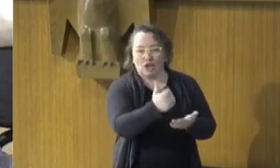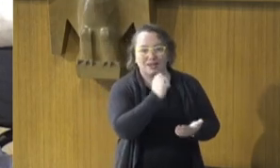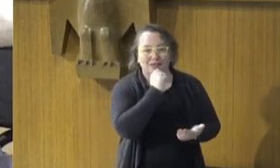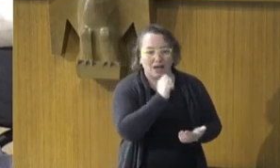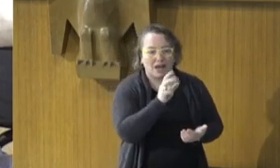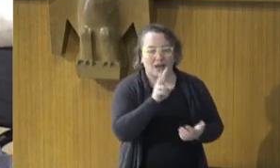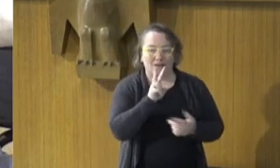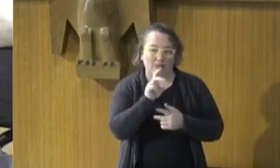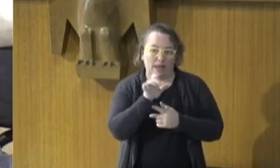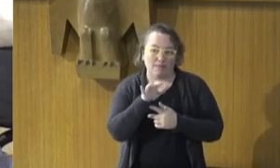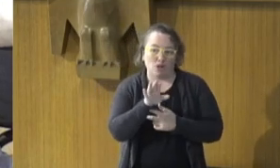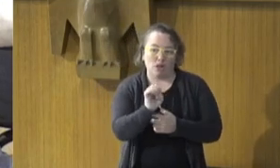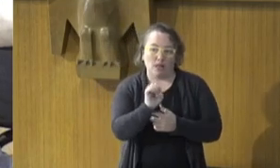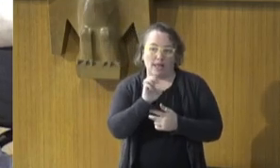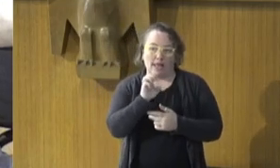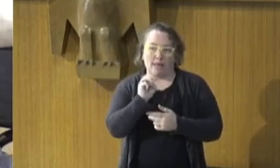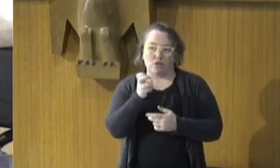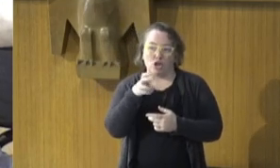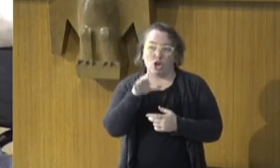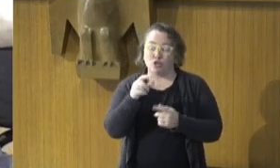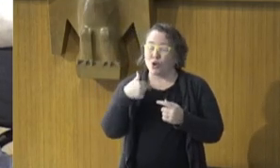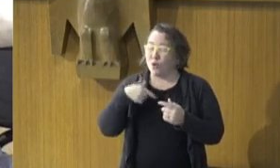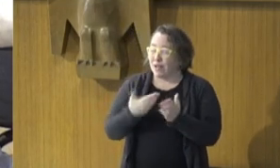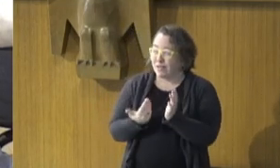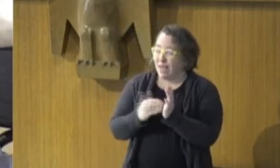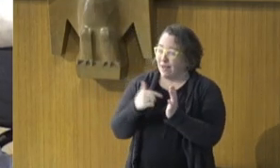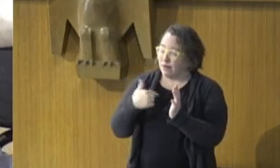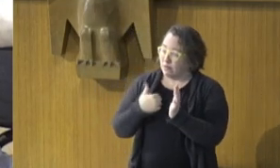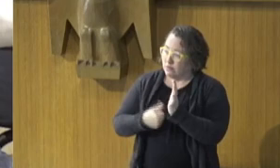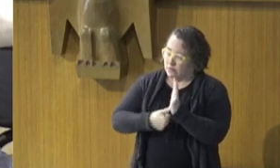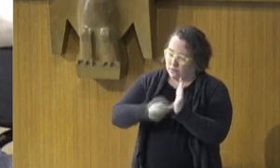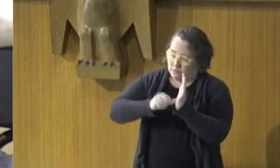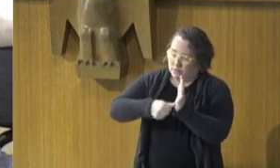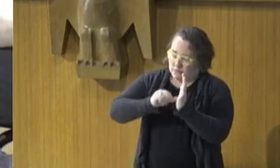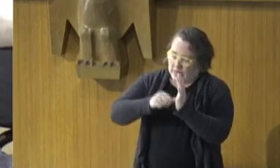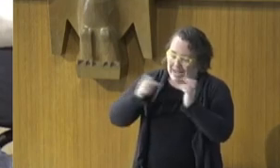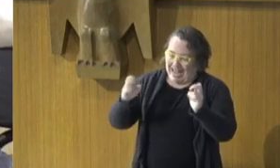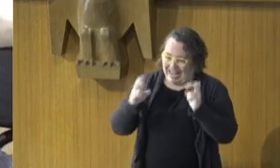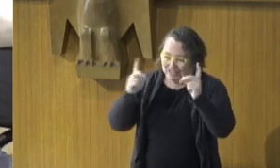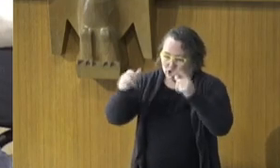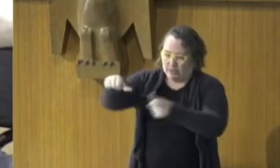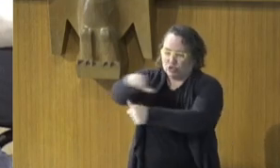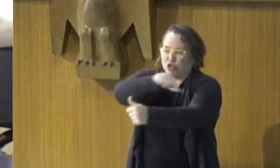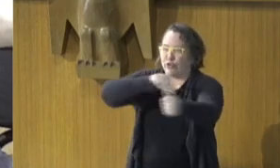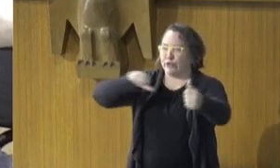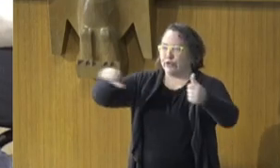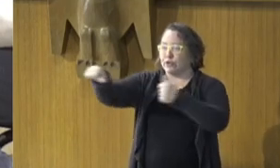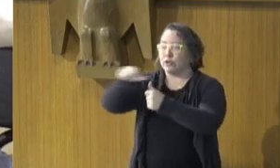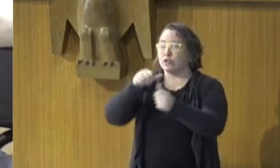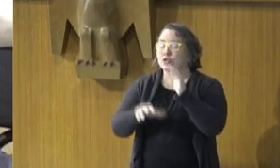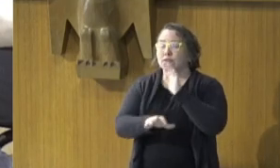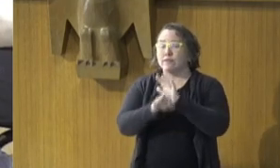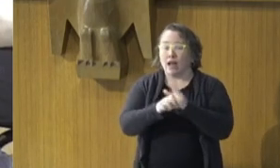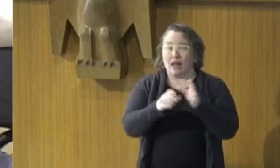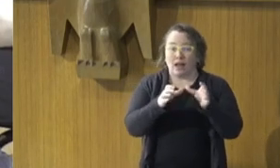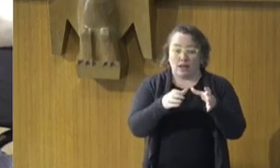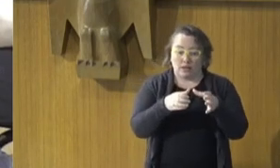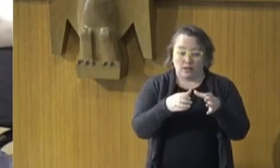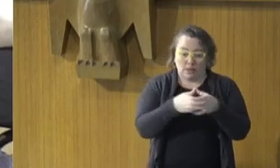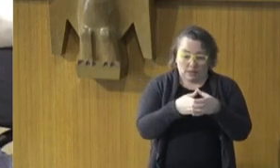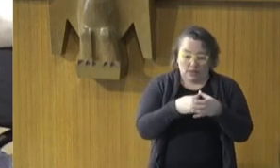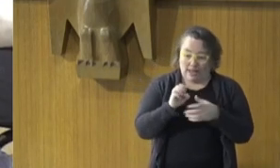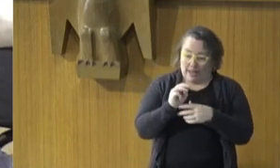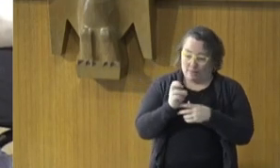embryos. So again, I think we have to educate ourselves and educate one another and explain, in order to find an embryo that is viable, you will